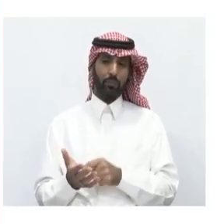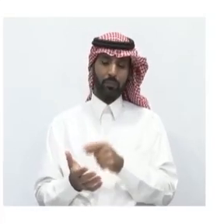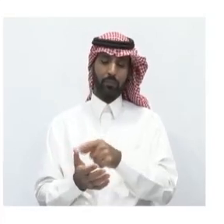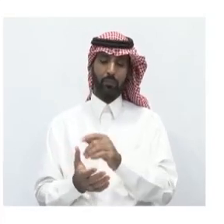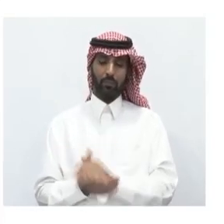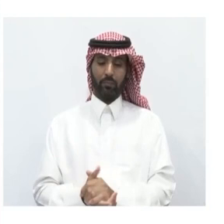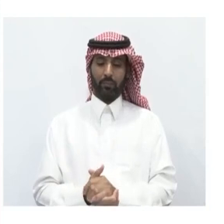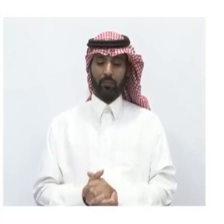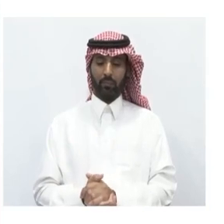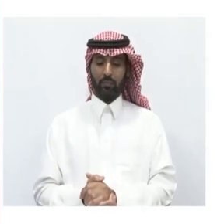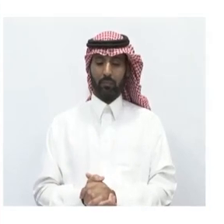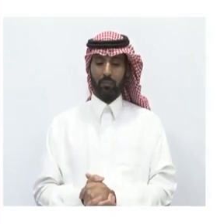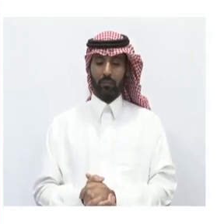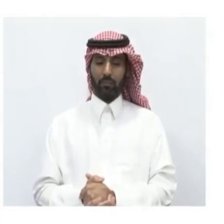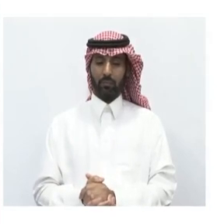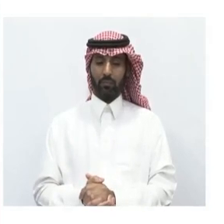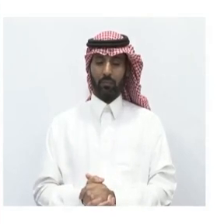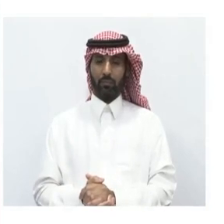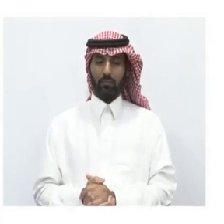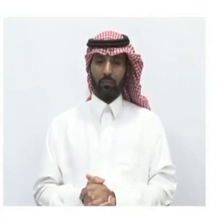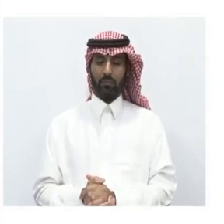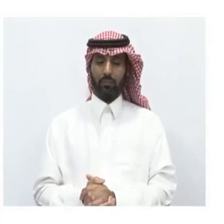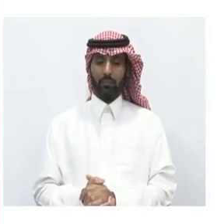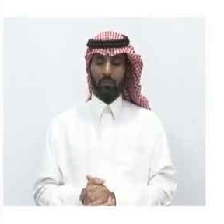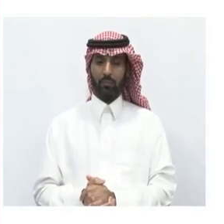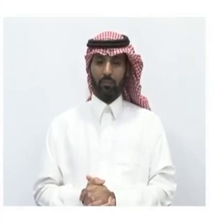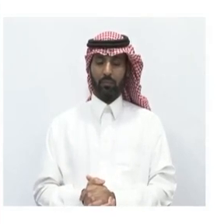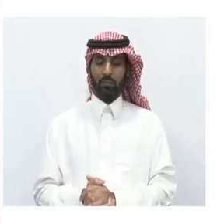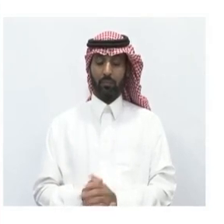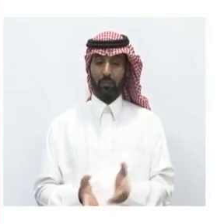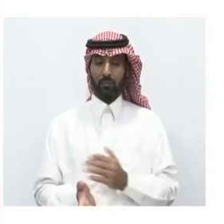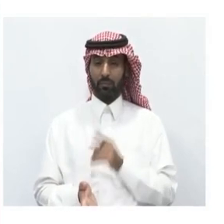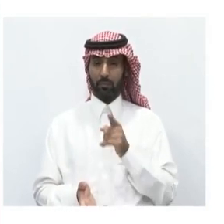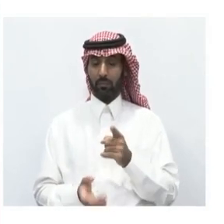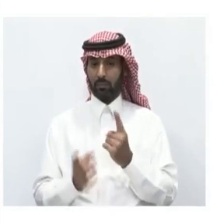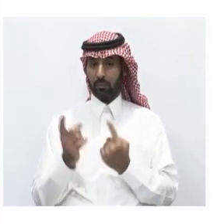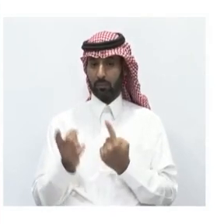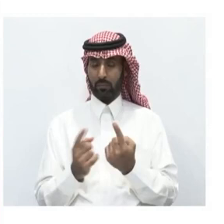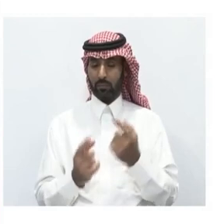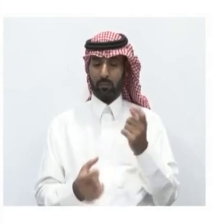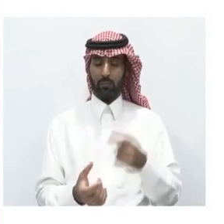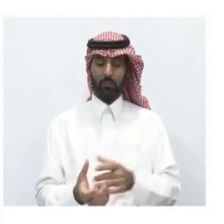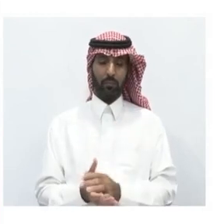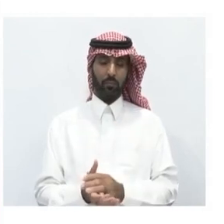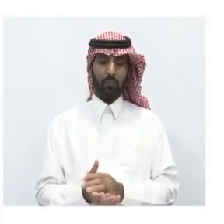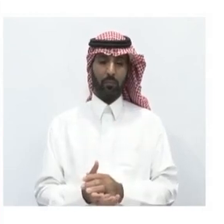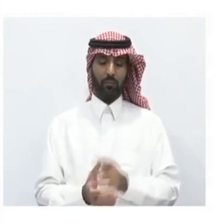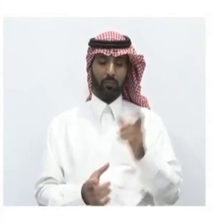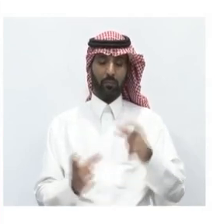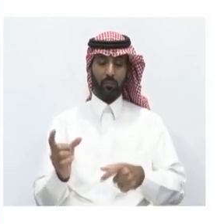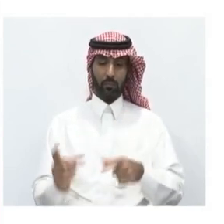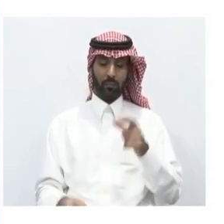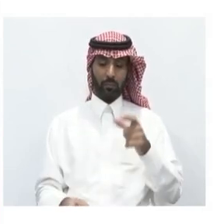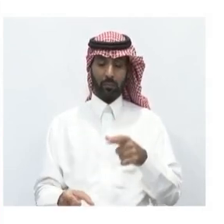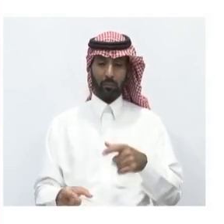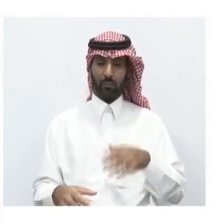he actually wanted. So let's jump to the your turn part here. Role play with a